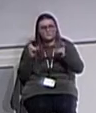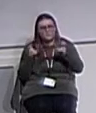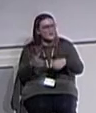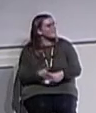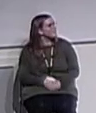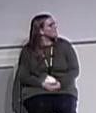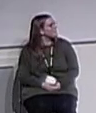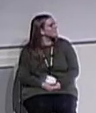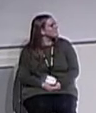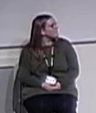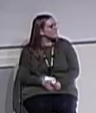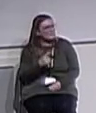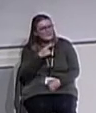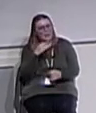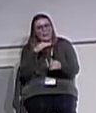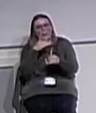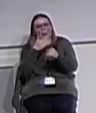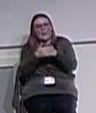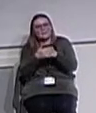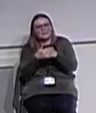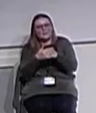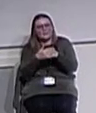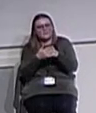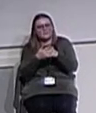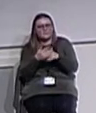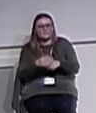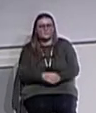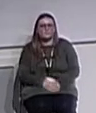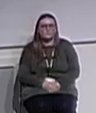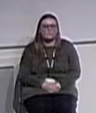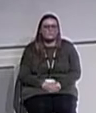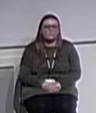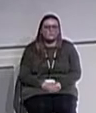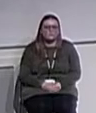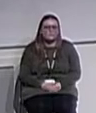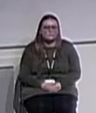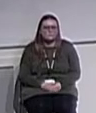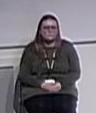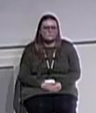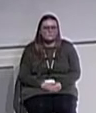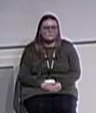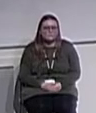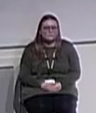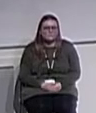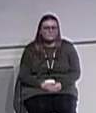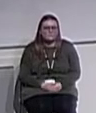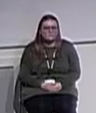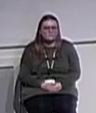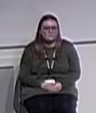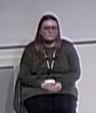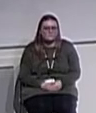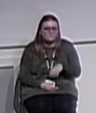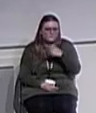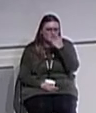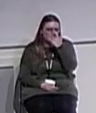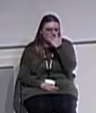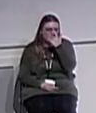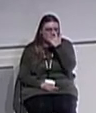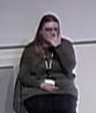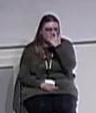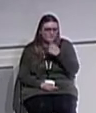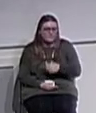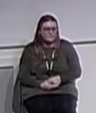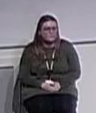And I know that this really is the last thing I'm going to say, is careers. What are you going to do with a bioscience degree? Well, the question is, what can't you do with a bioscience degree?